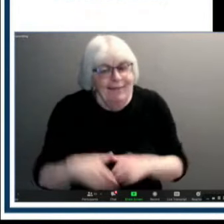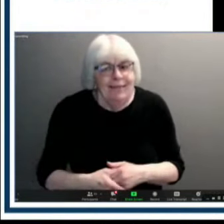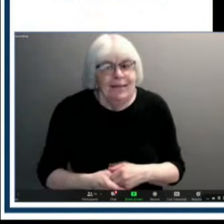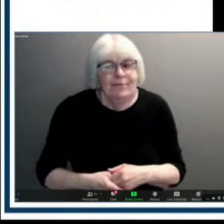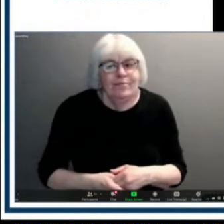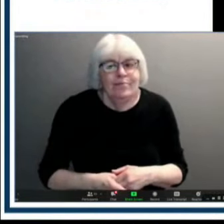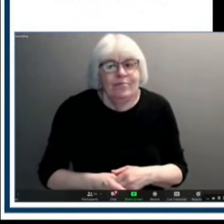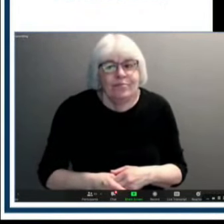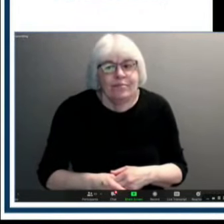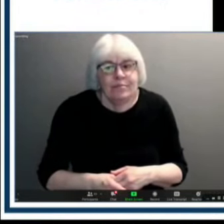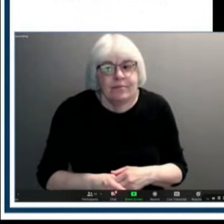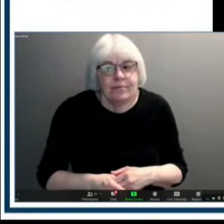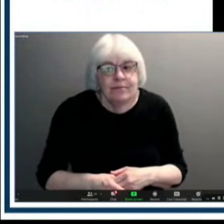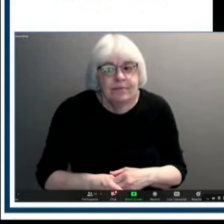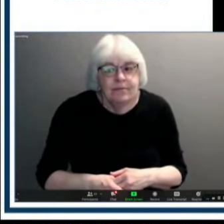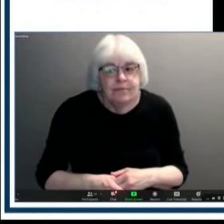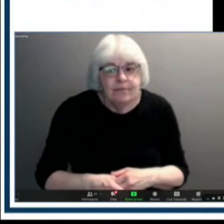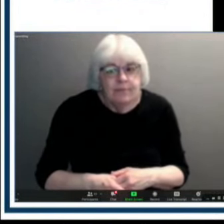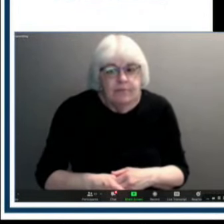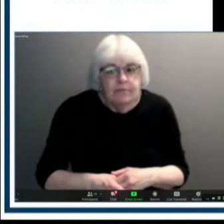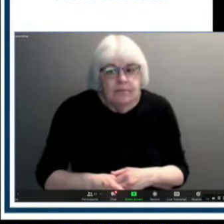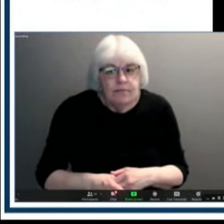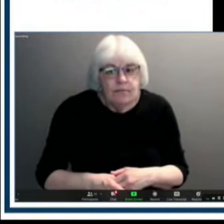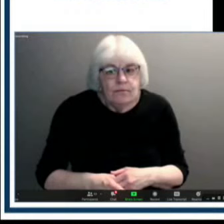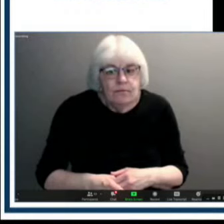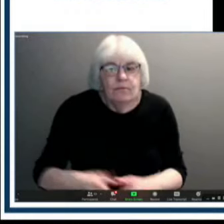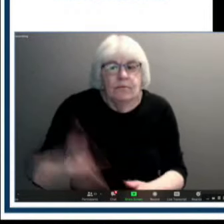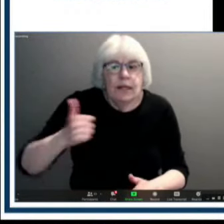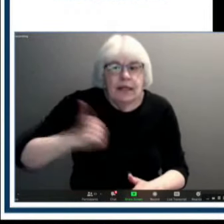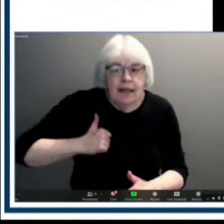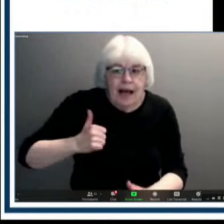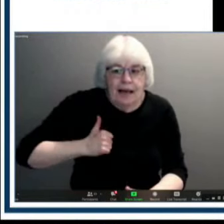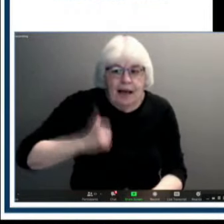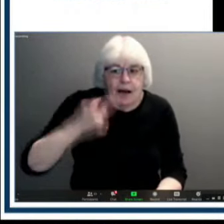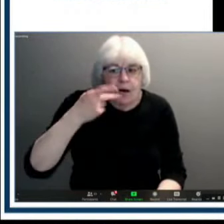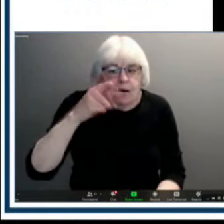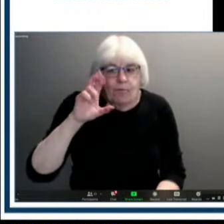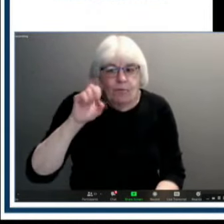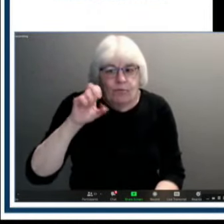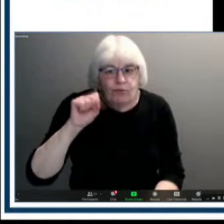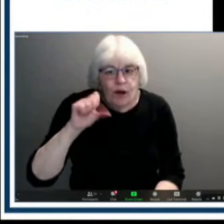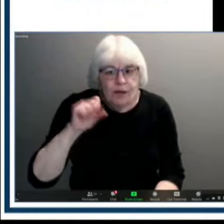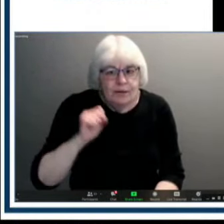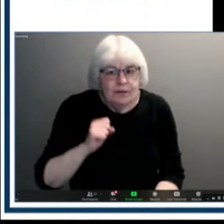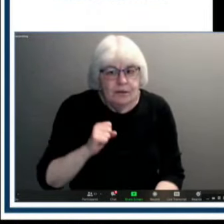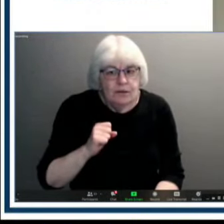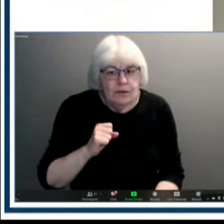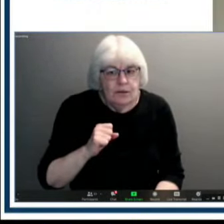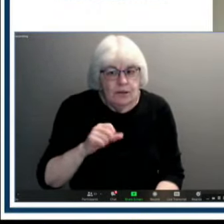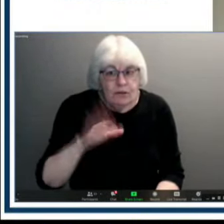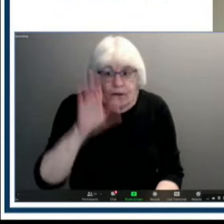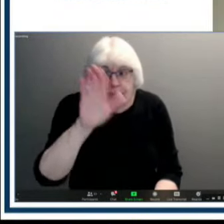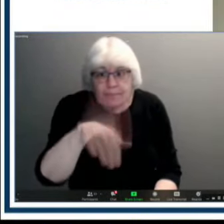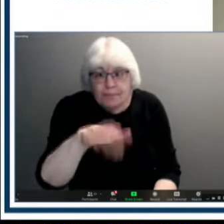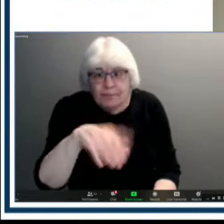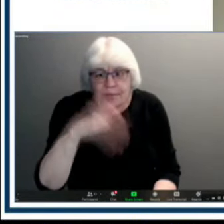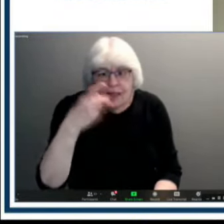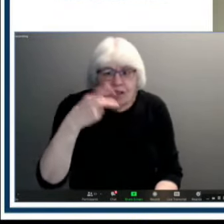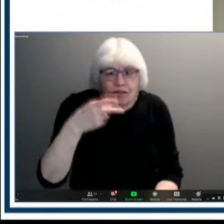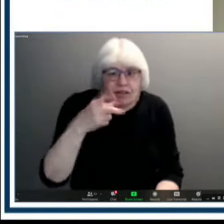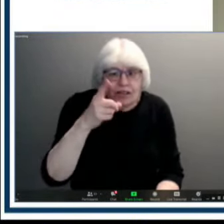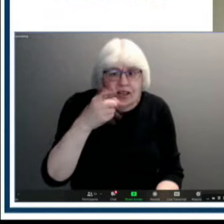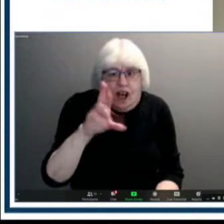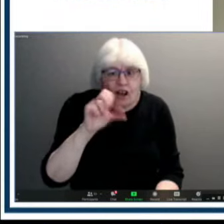there? Yeah, Dr. Strang, I was wondering, in terms of numbers per 100,000, can we put this in context for Nova Scotians in terms